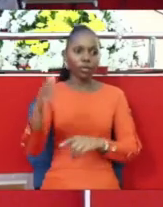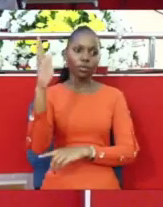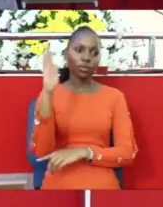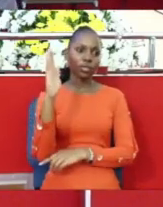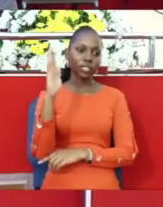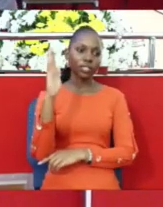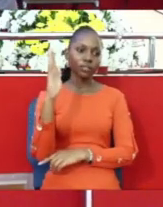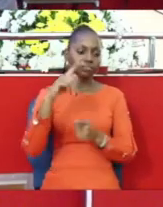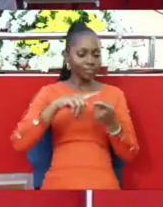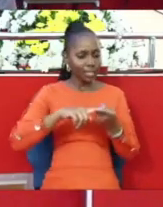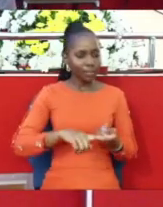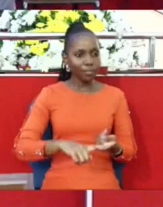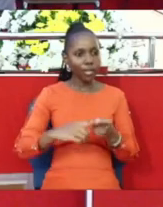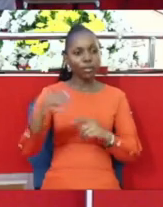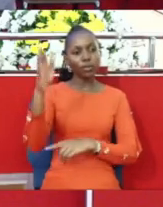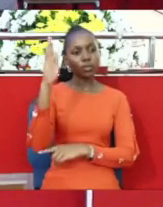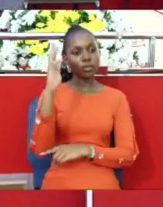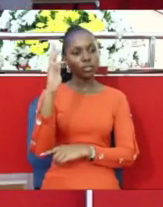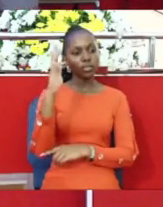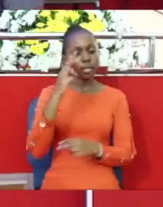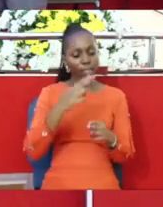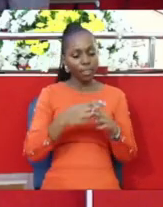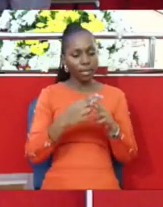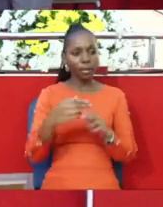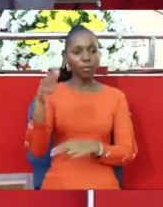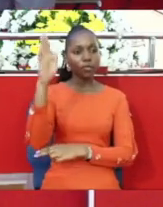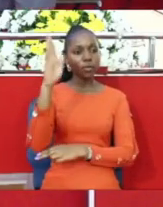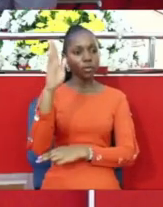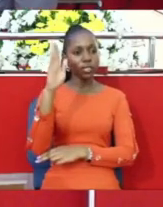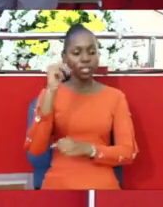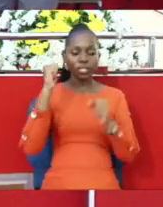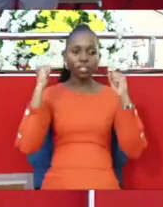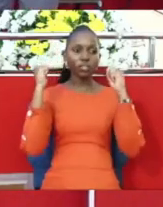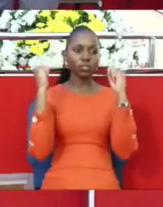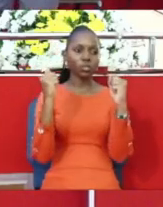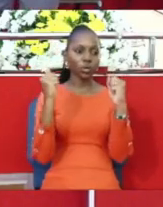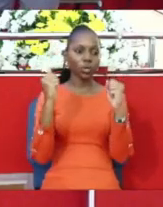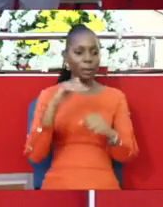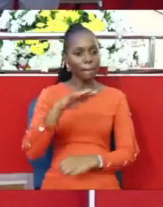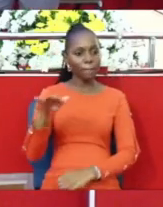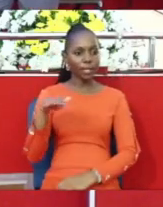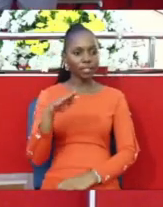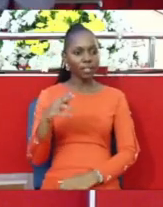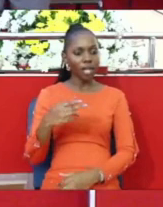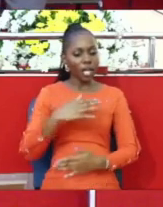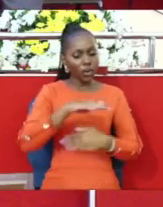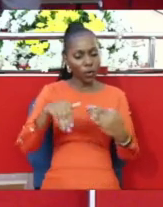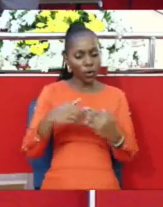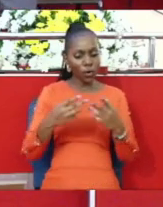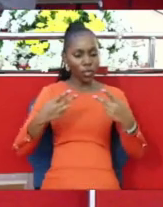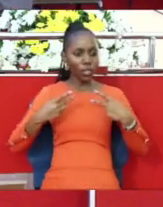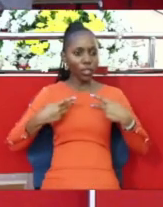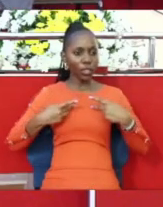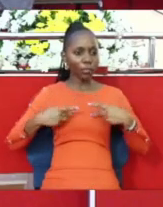the Lord. Jina la Bwana litukuzwe. The name of the Lord. Jina la Bwana is a strong tower. Jina la Bwana ni ngome. A righteous person. Rushes into